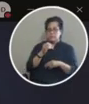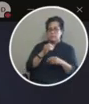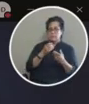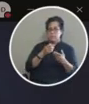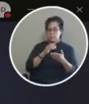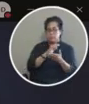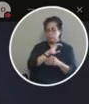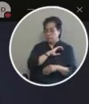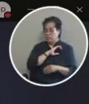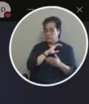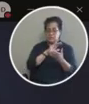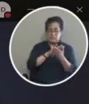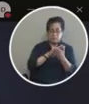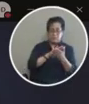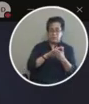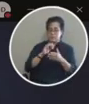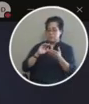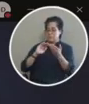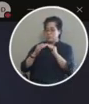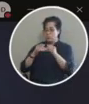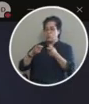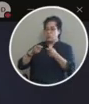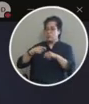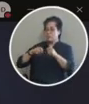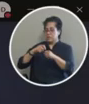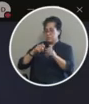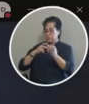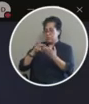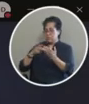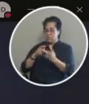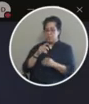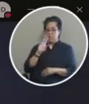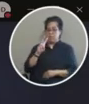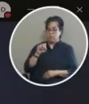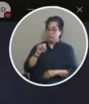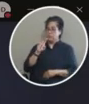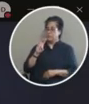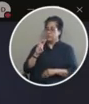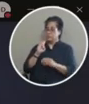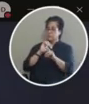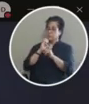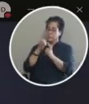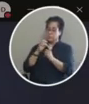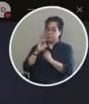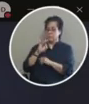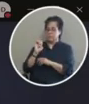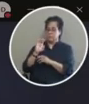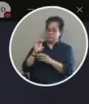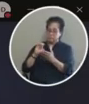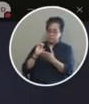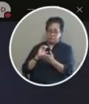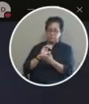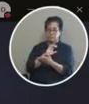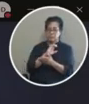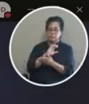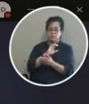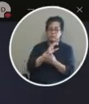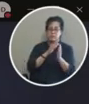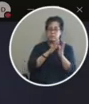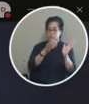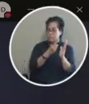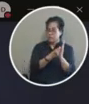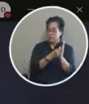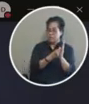police academies and the city recycling program. $6.6 million from the environmental fee will be diverted from street repair to the general